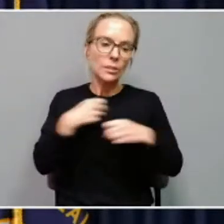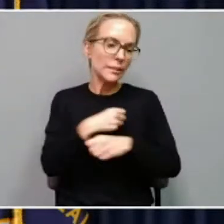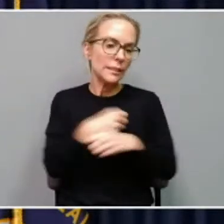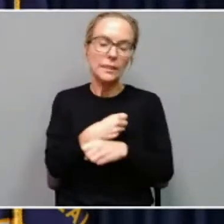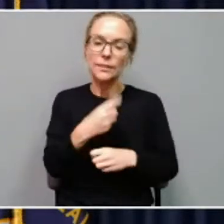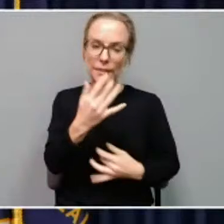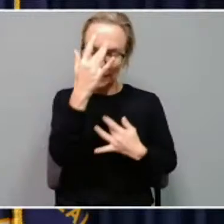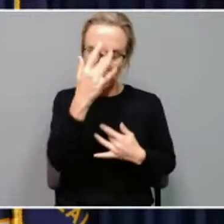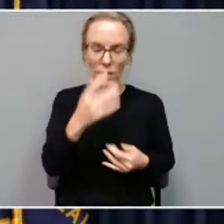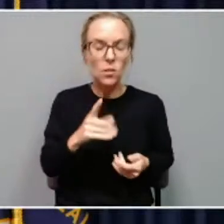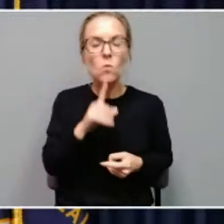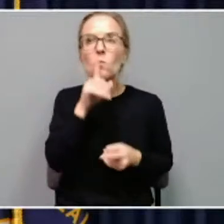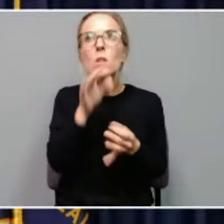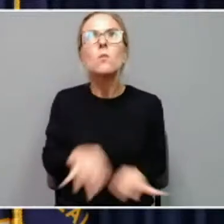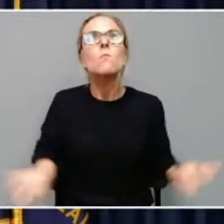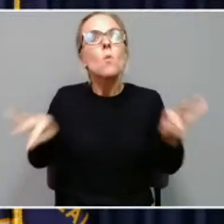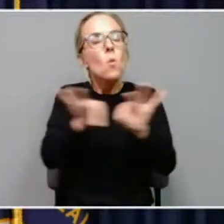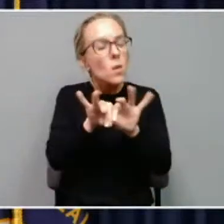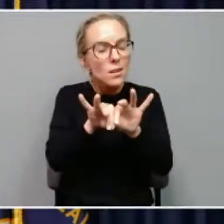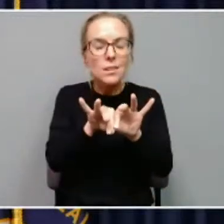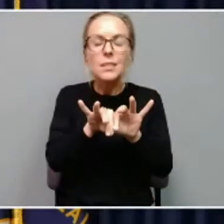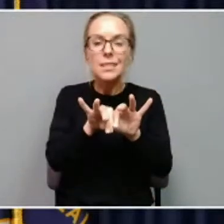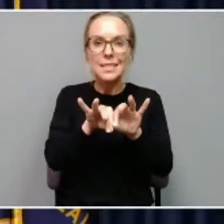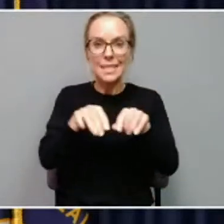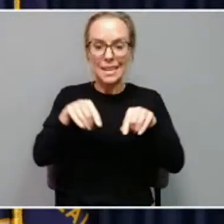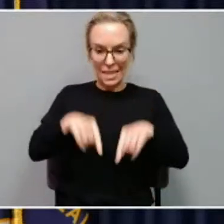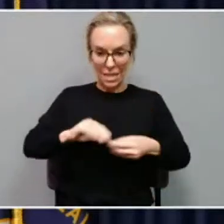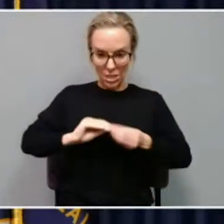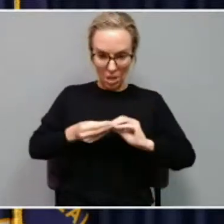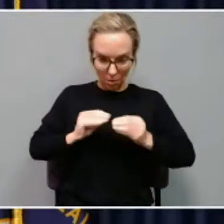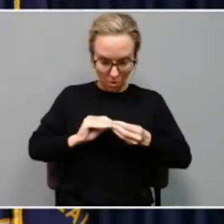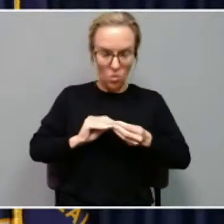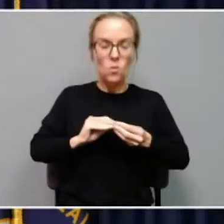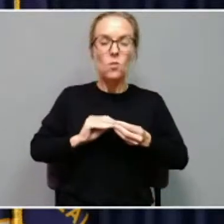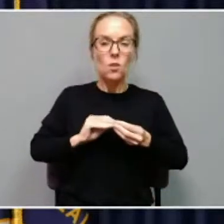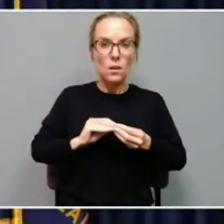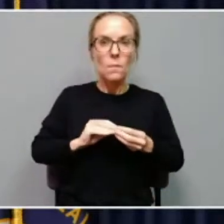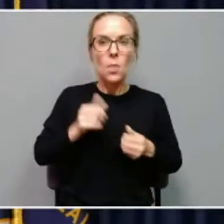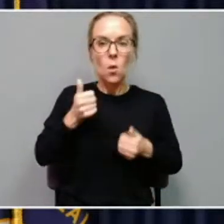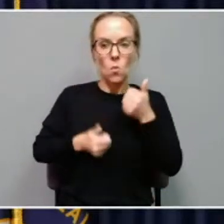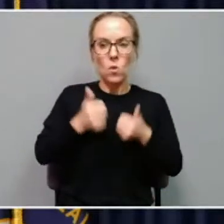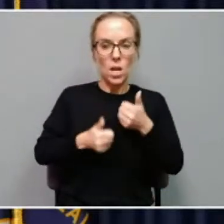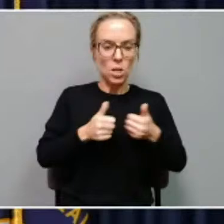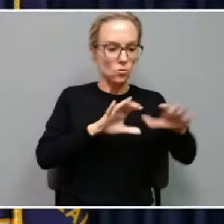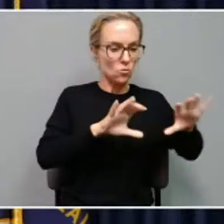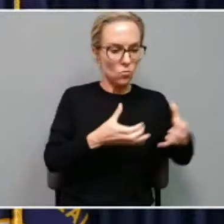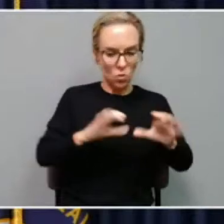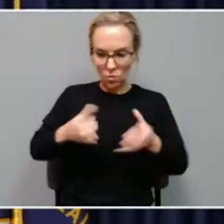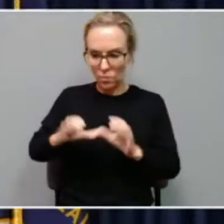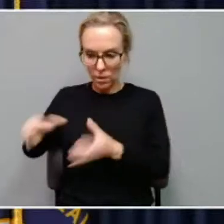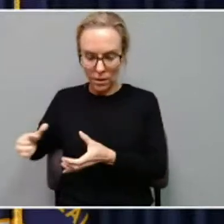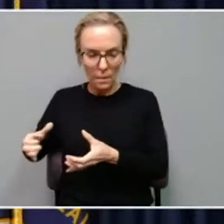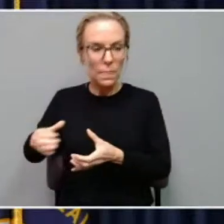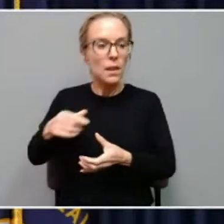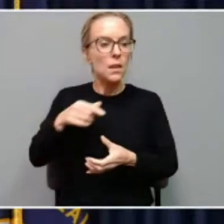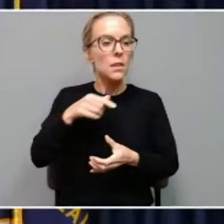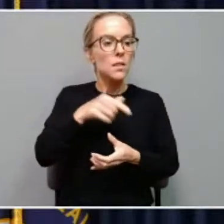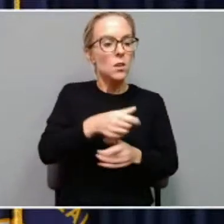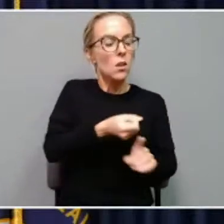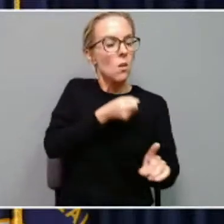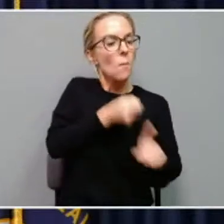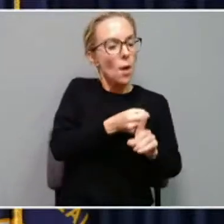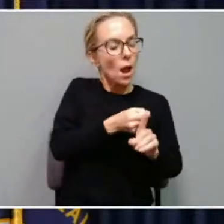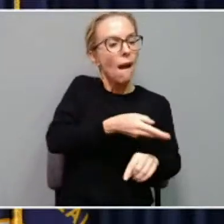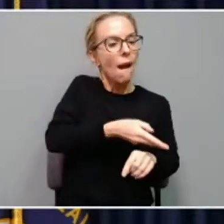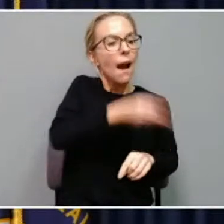for people to know that the incident rate, in other words, which group is getting COVID at the highest rates, has been